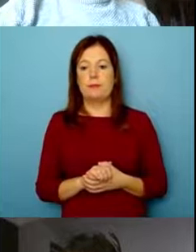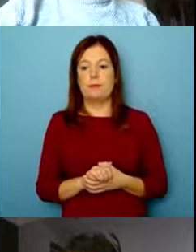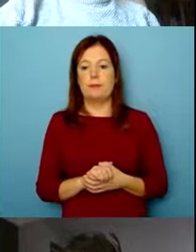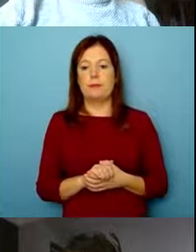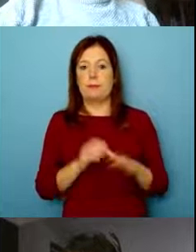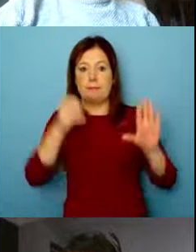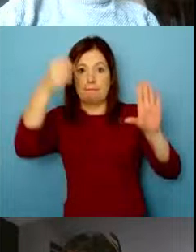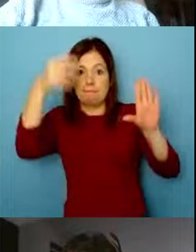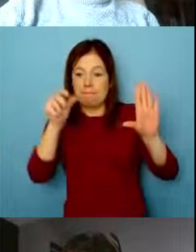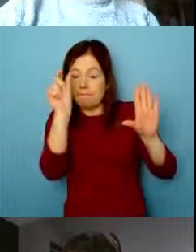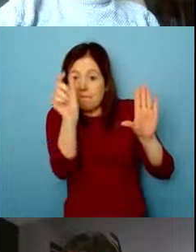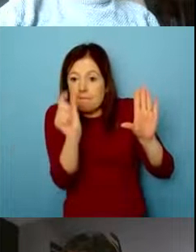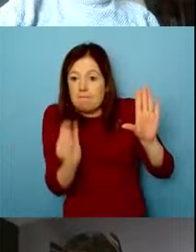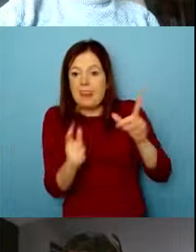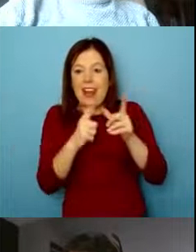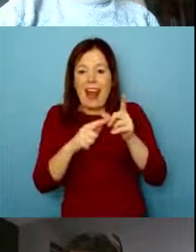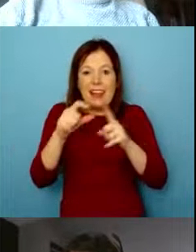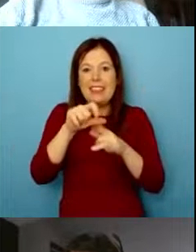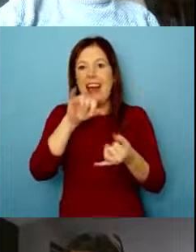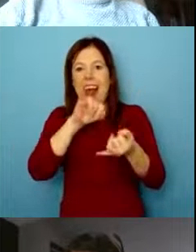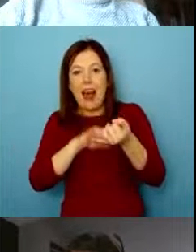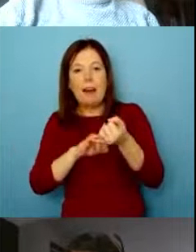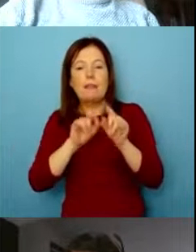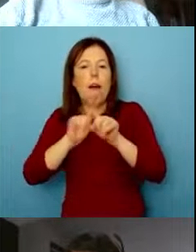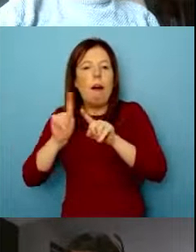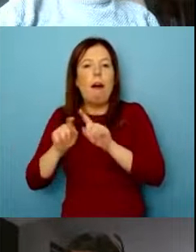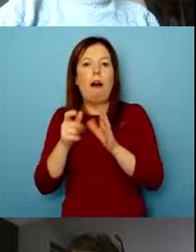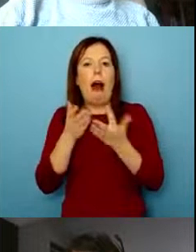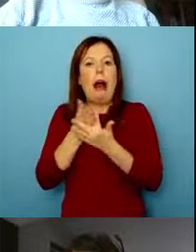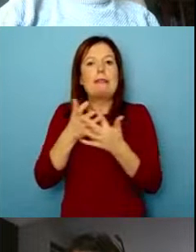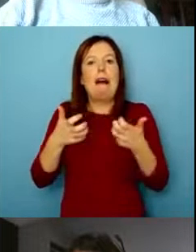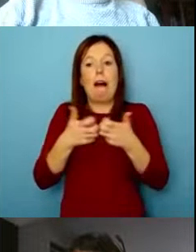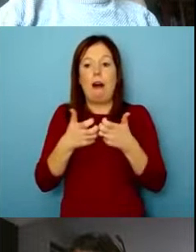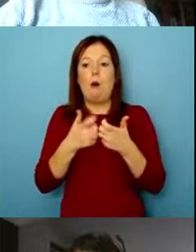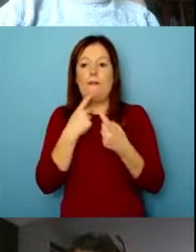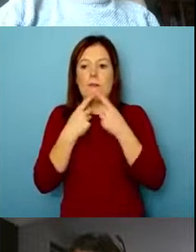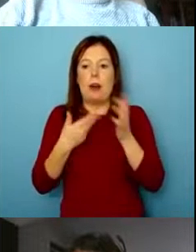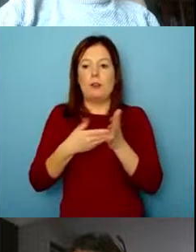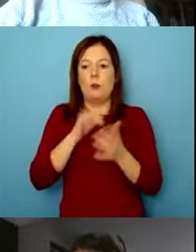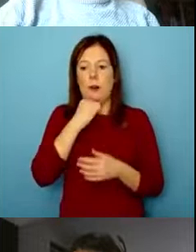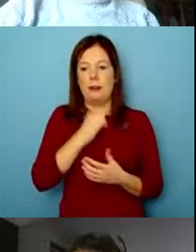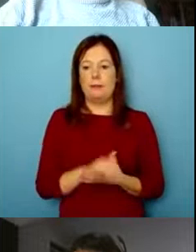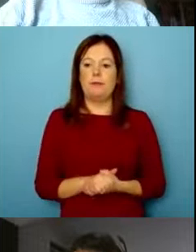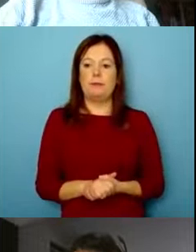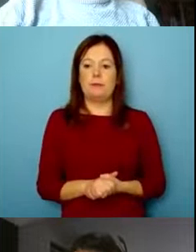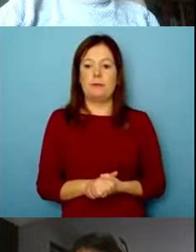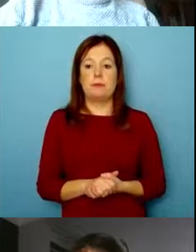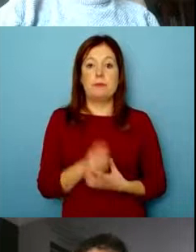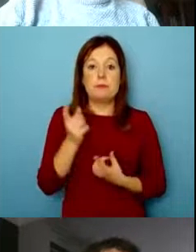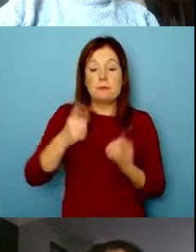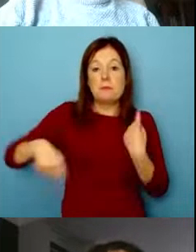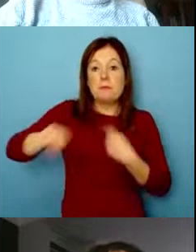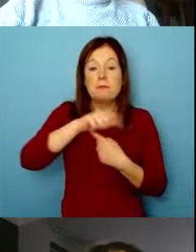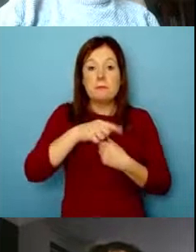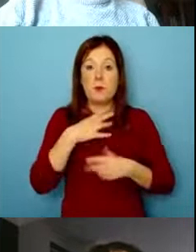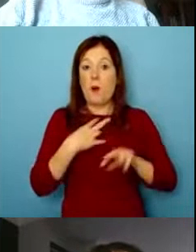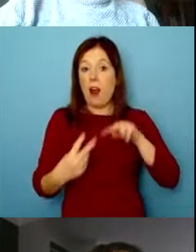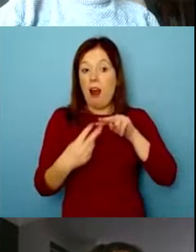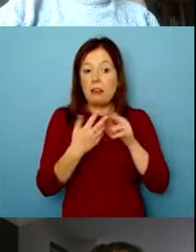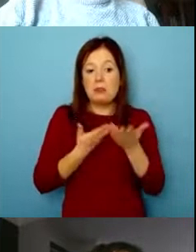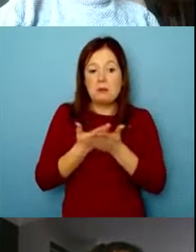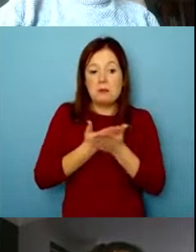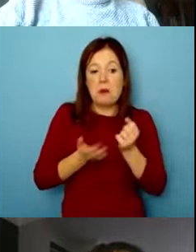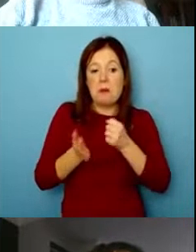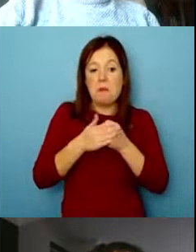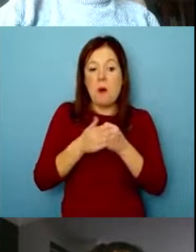versions of the on-demand content that you require. So lastly, I'd just like to say, if anyone wants to get in contact to discuss this